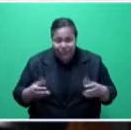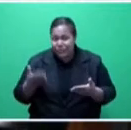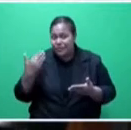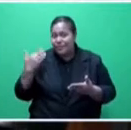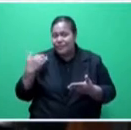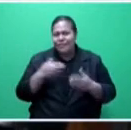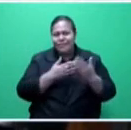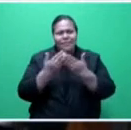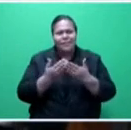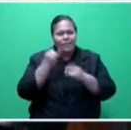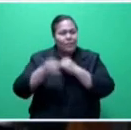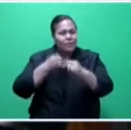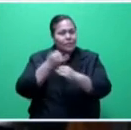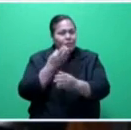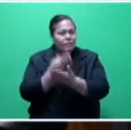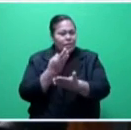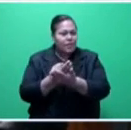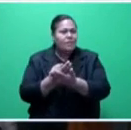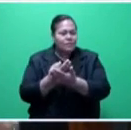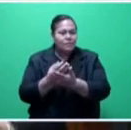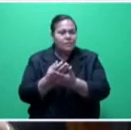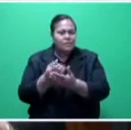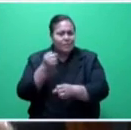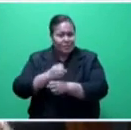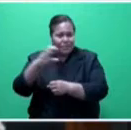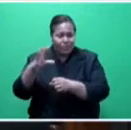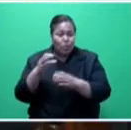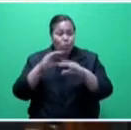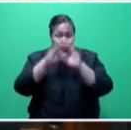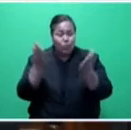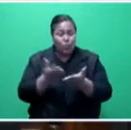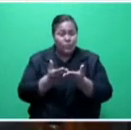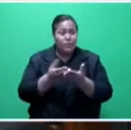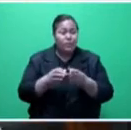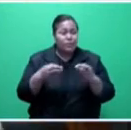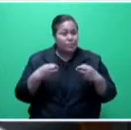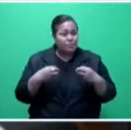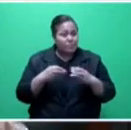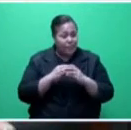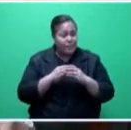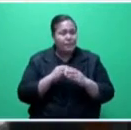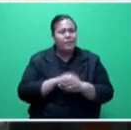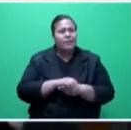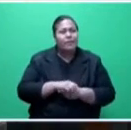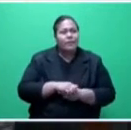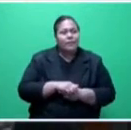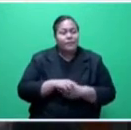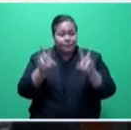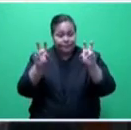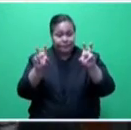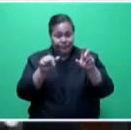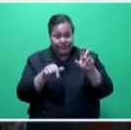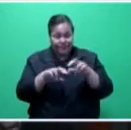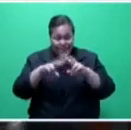by the International Finance Corporation of the World Bank done in Fiji, named The Business Case for Workplace Responses to